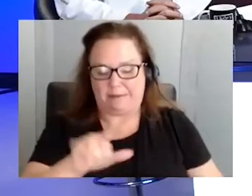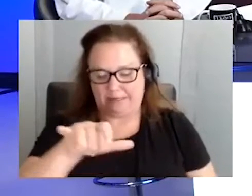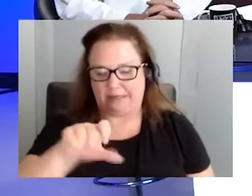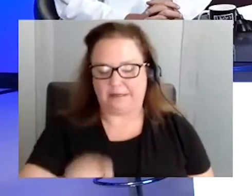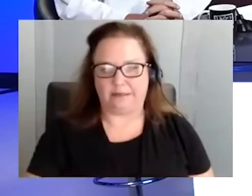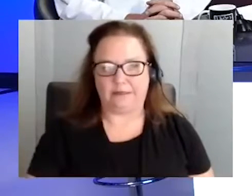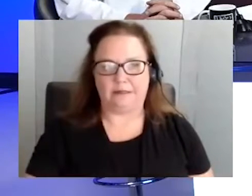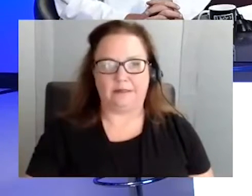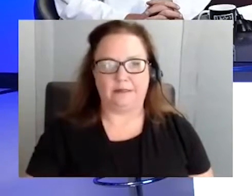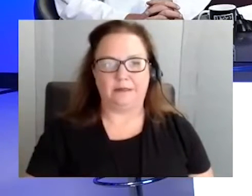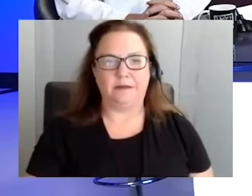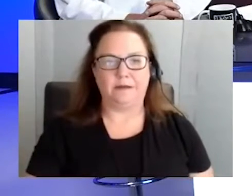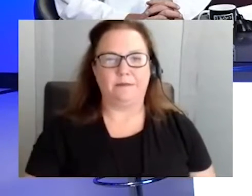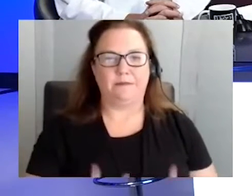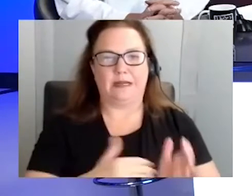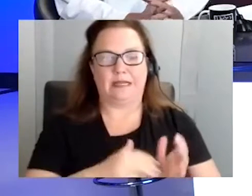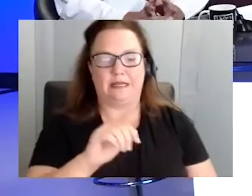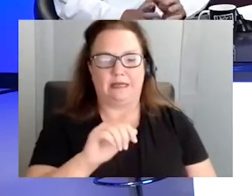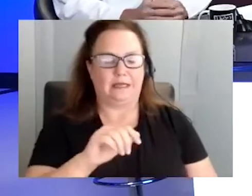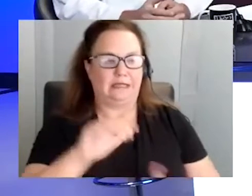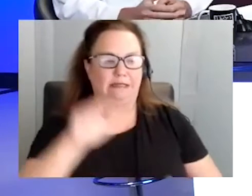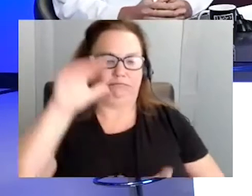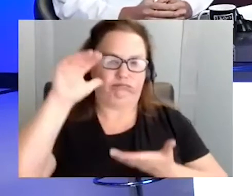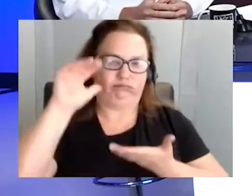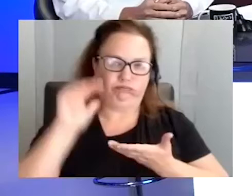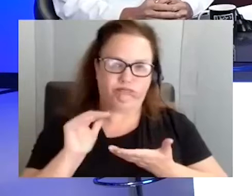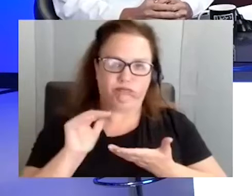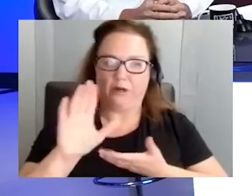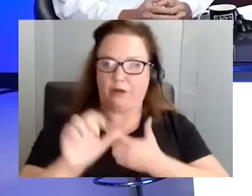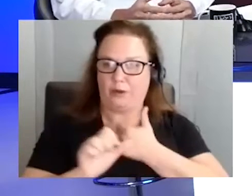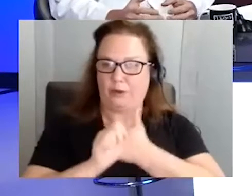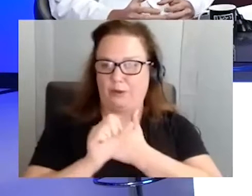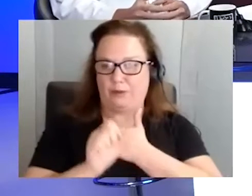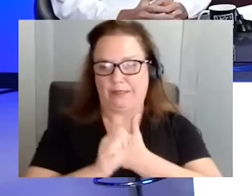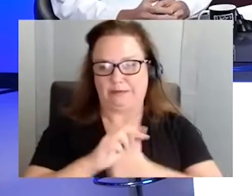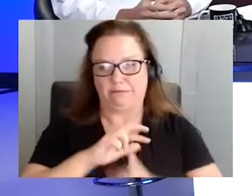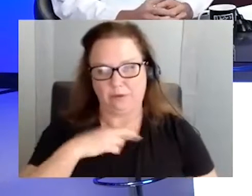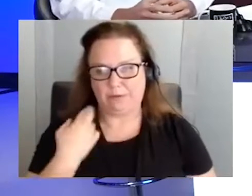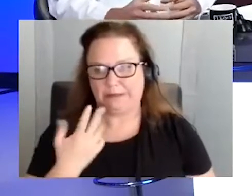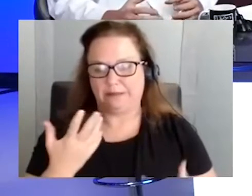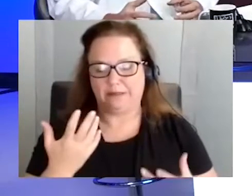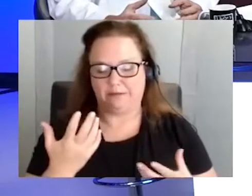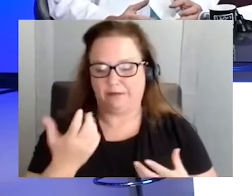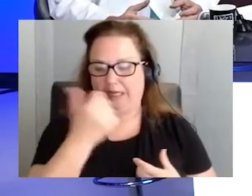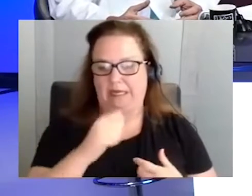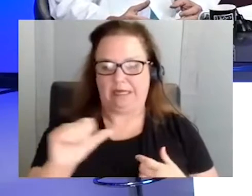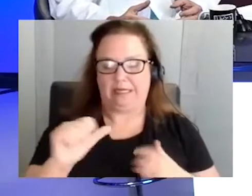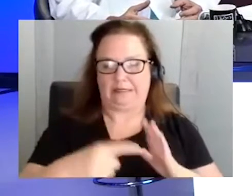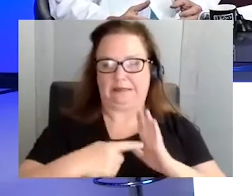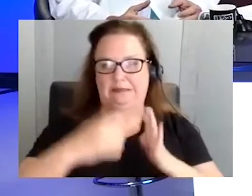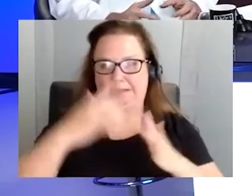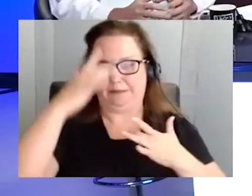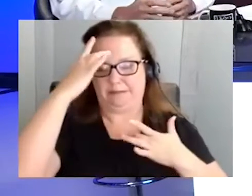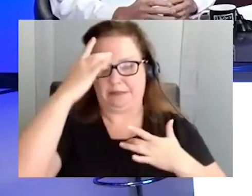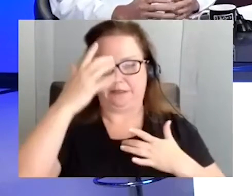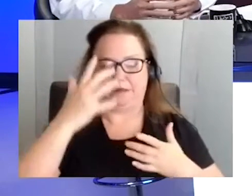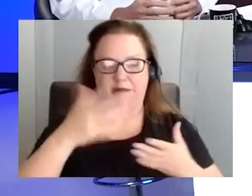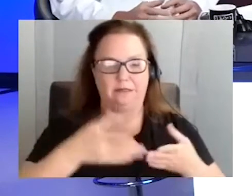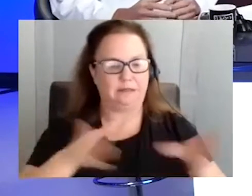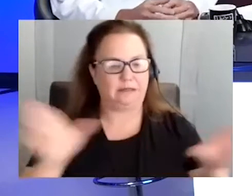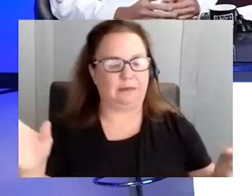again, as Amanda said, it significantly reduces your risk of having any symptoms. The whole spectrum of disease of COVID-19